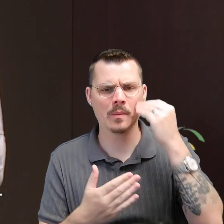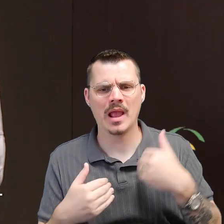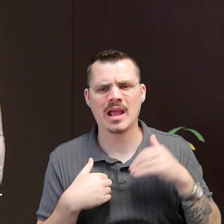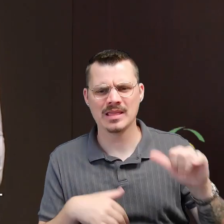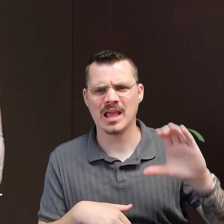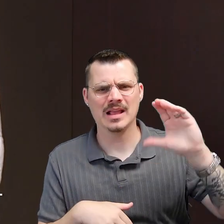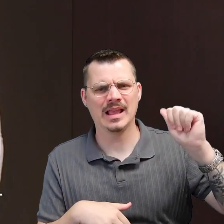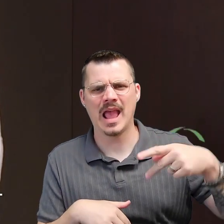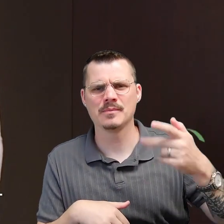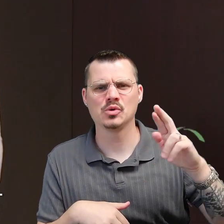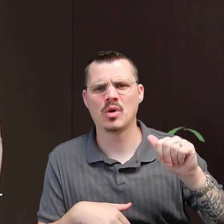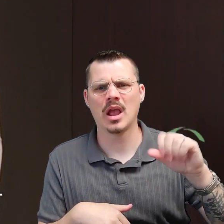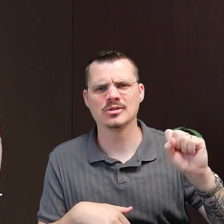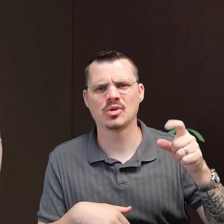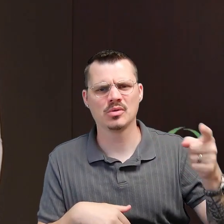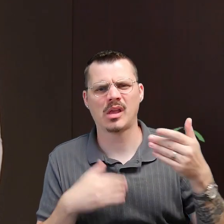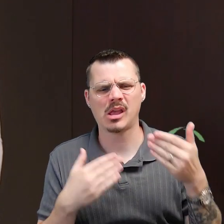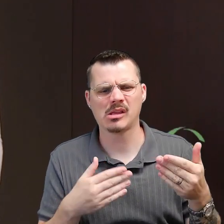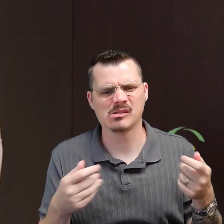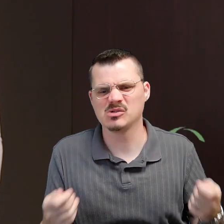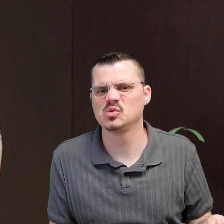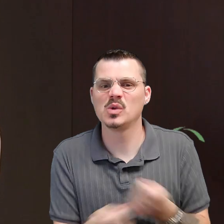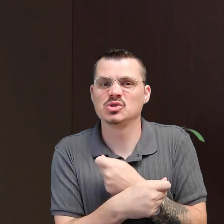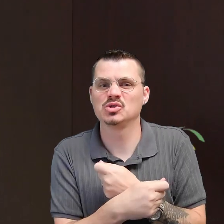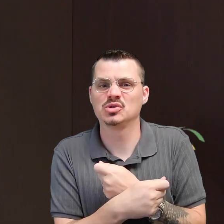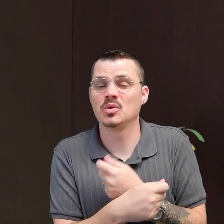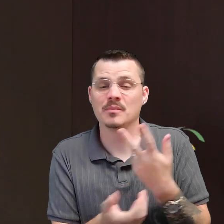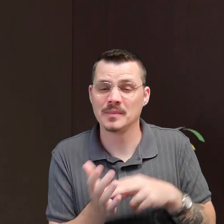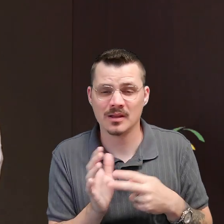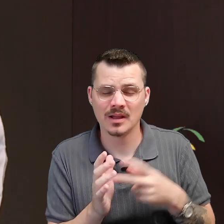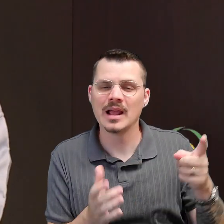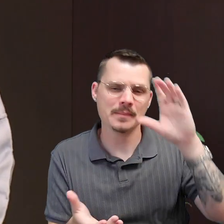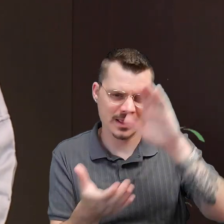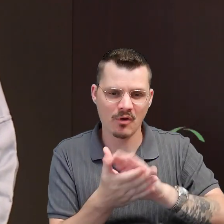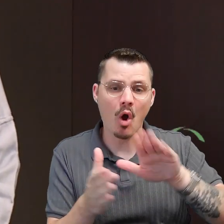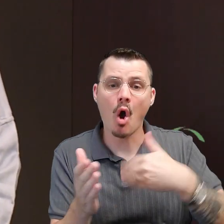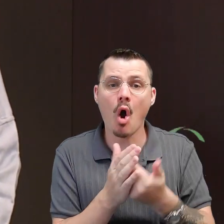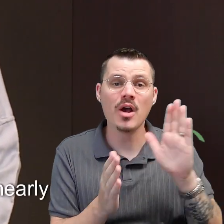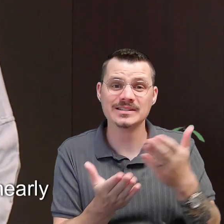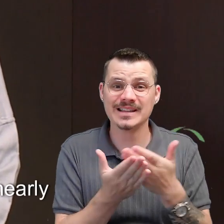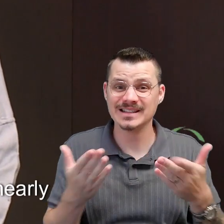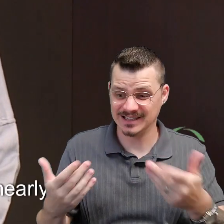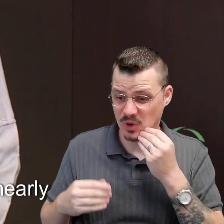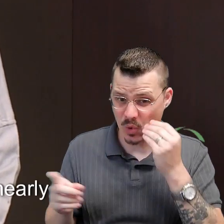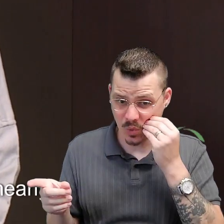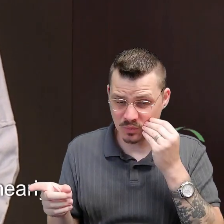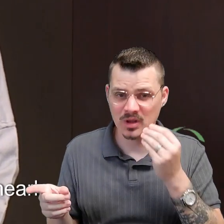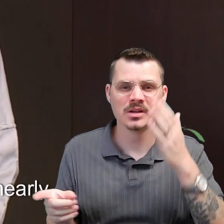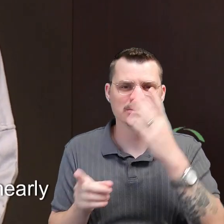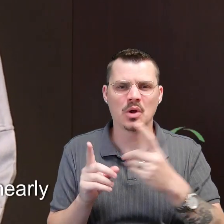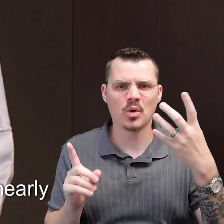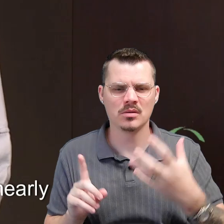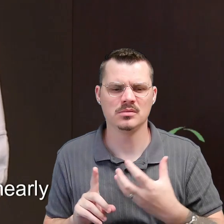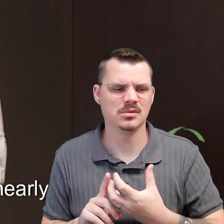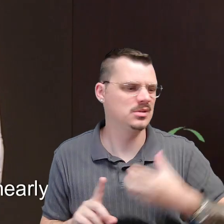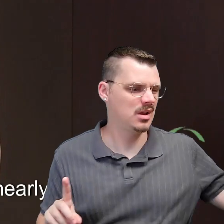the Capgras with the L switcheroo, where he believed that all of his possessions had been removed and